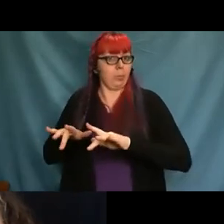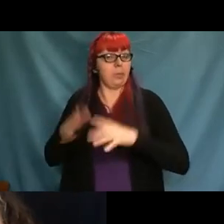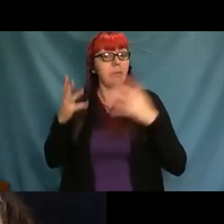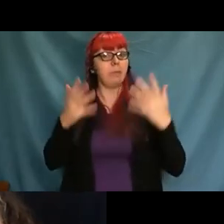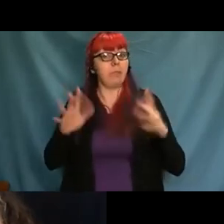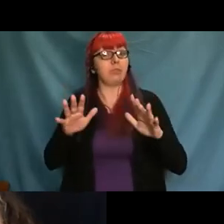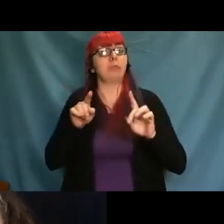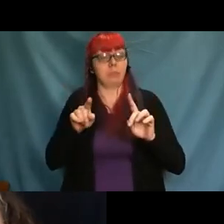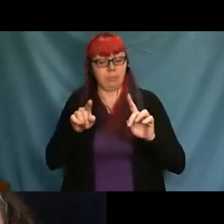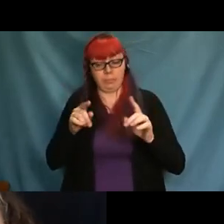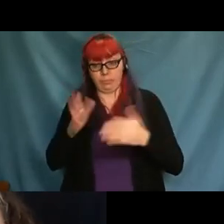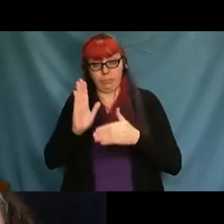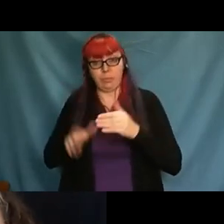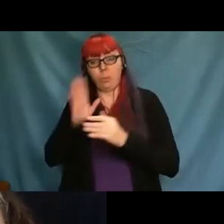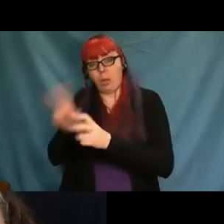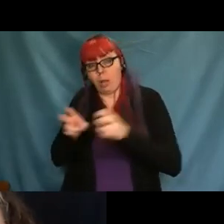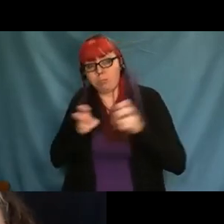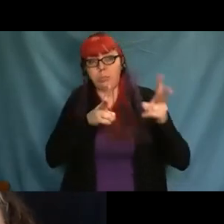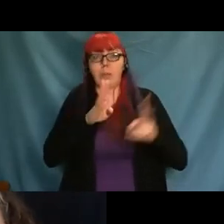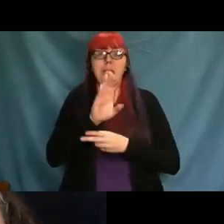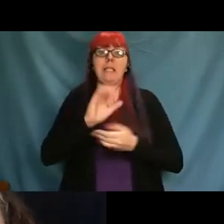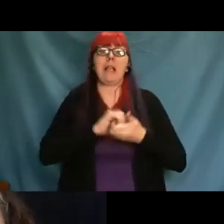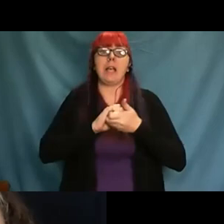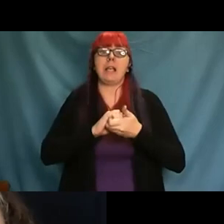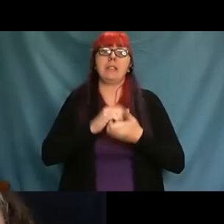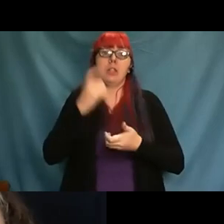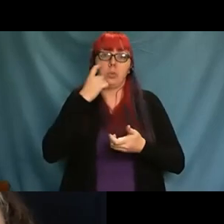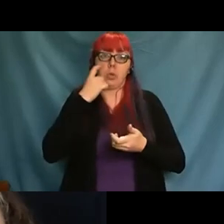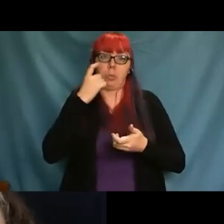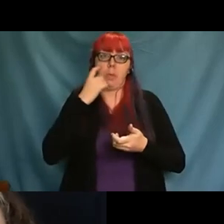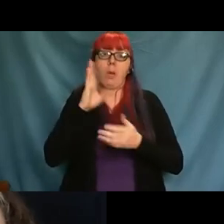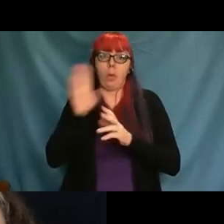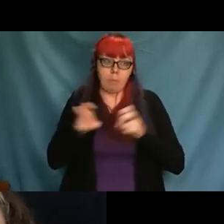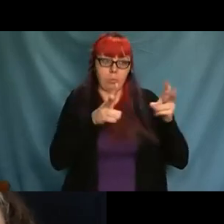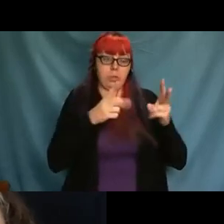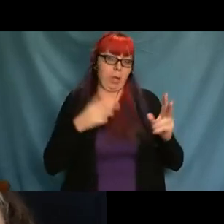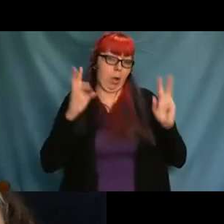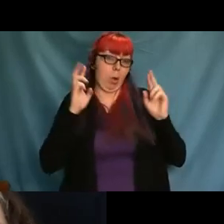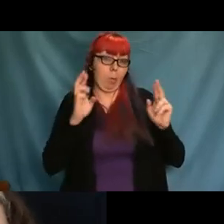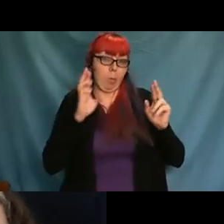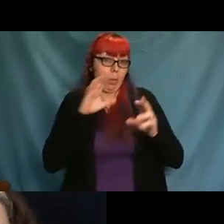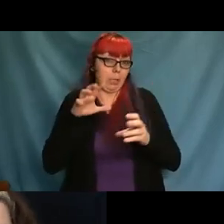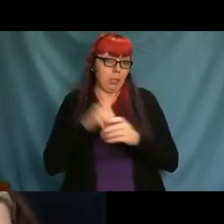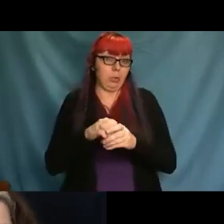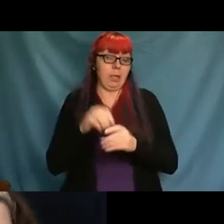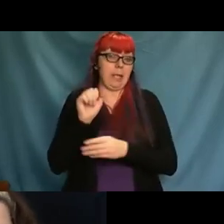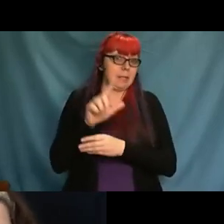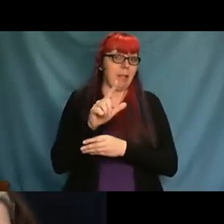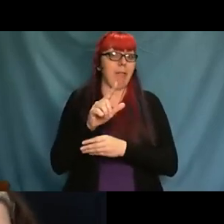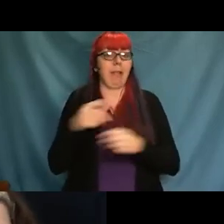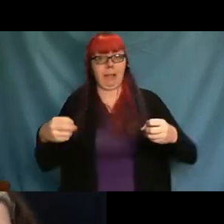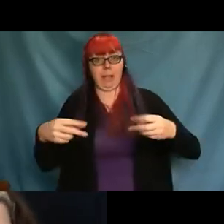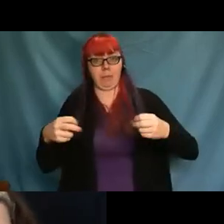BC Alliance's YouTube channel. And we're hoping to capture both ASL and we'll do a caption version as